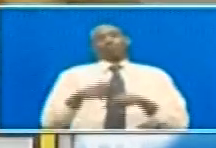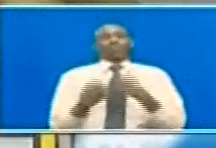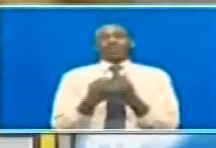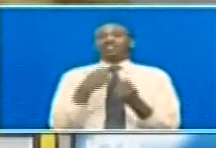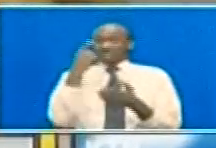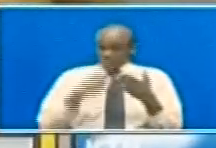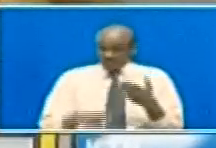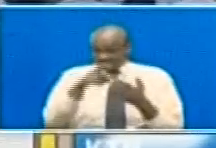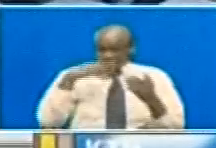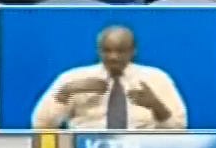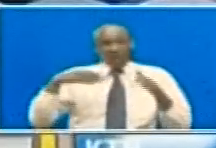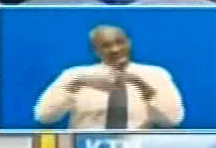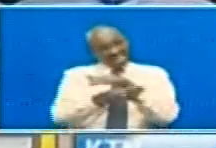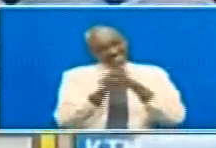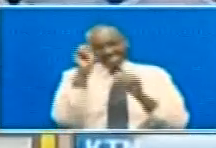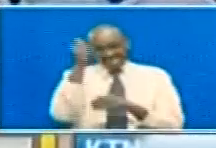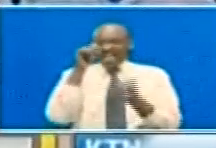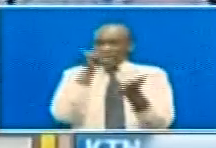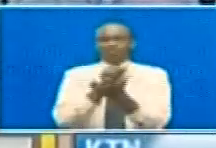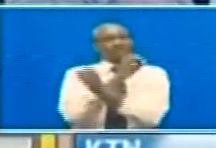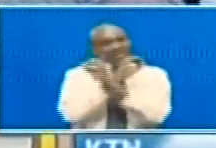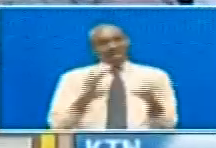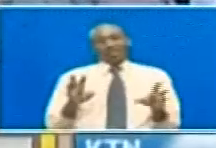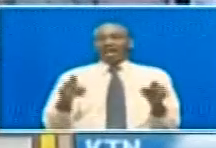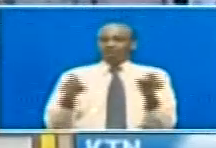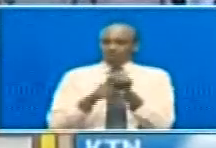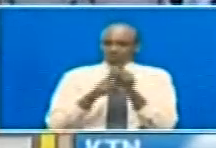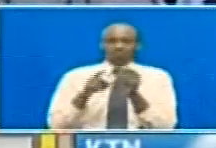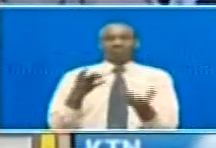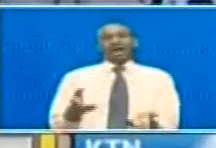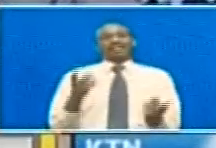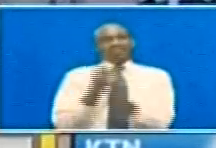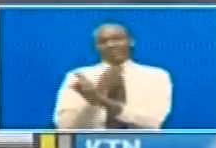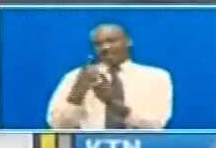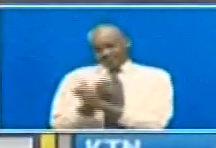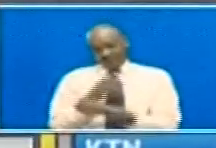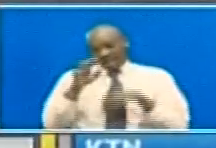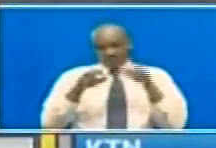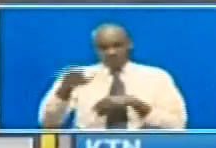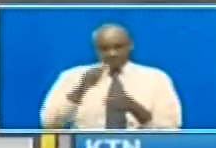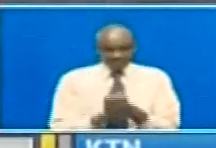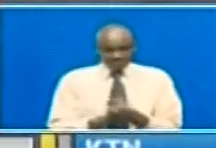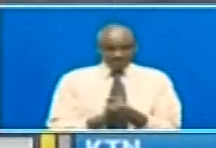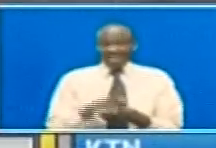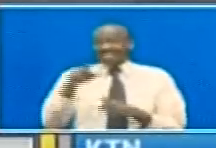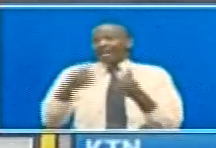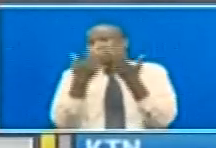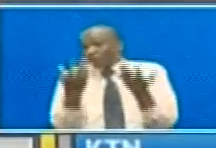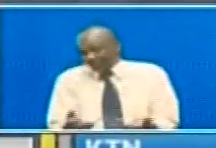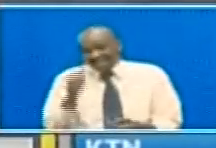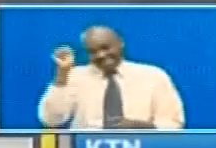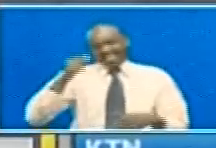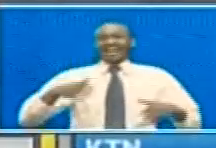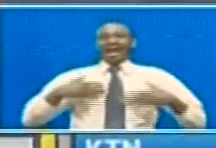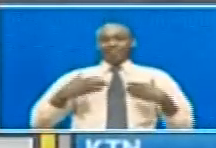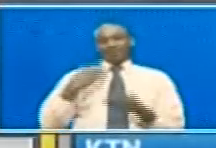would not be allowed access into Kenya's airports, airstrips and tourism attraction sites. The move seemed only but fair for Kenya